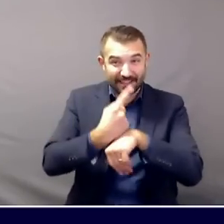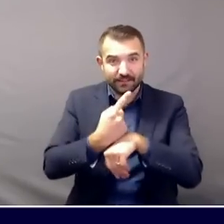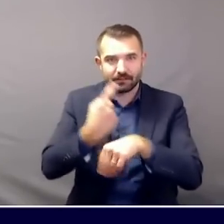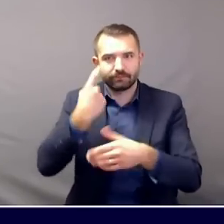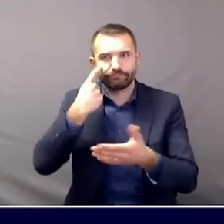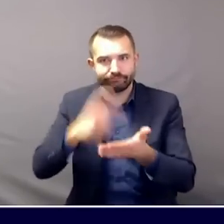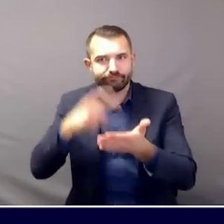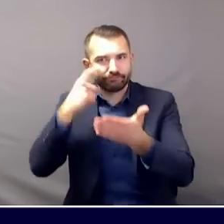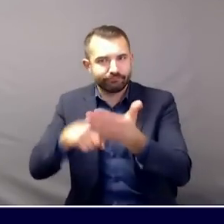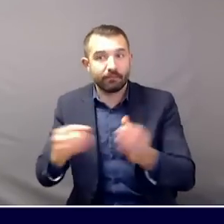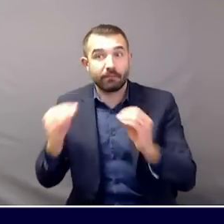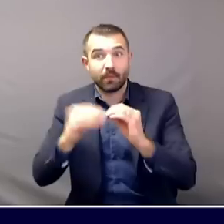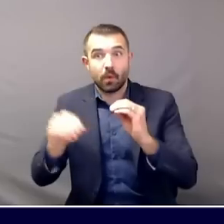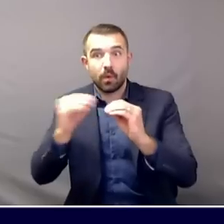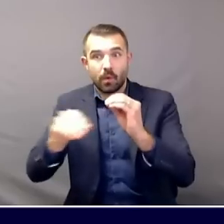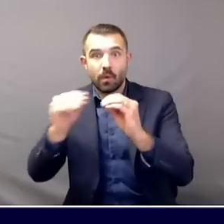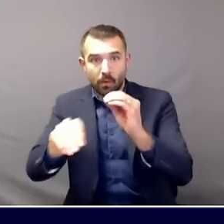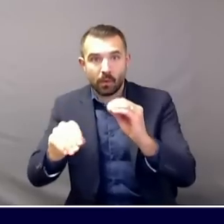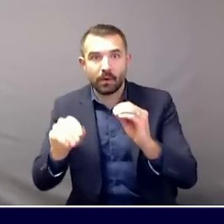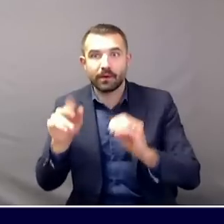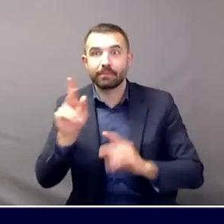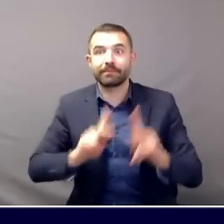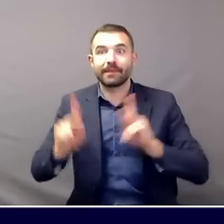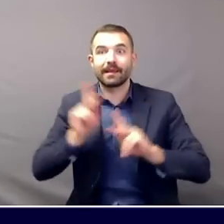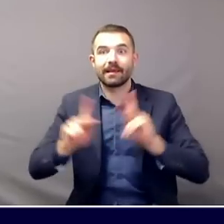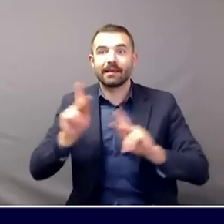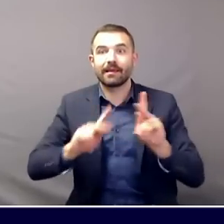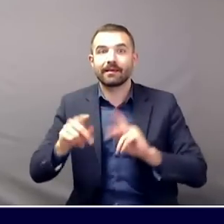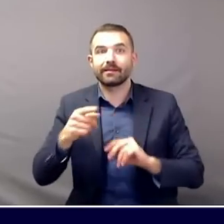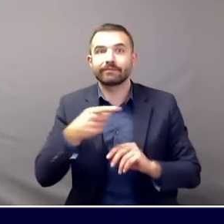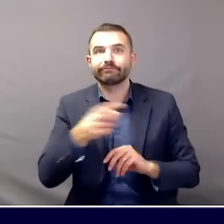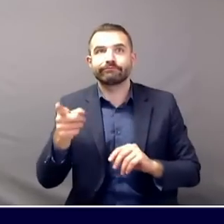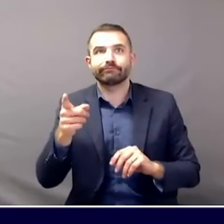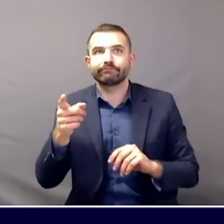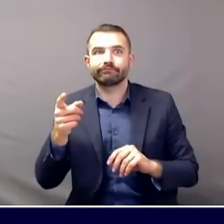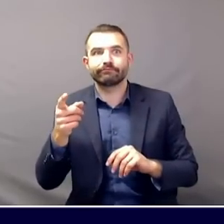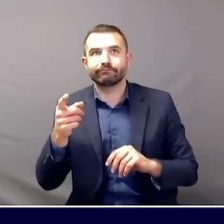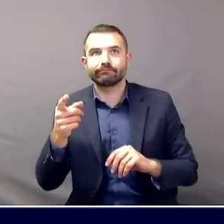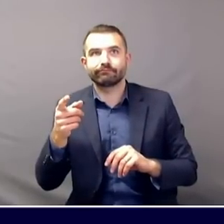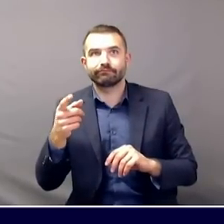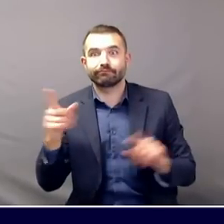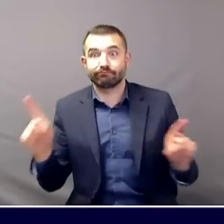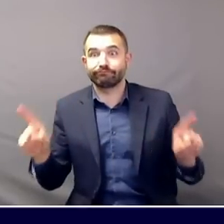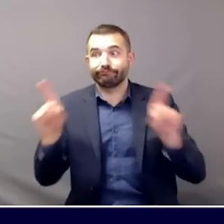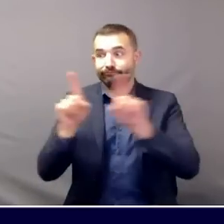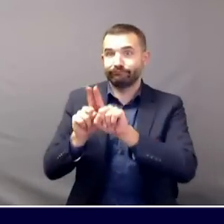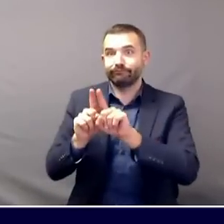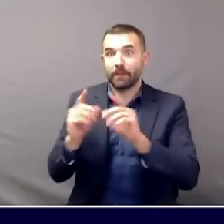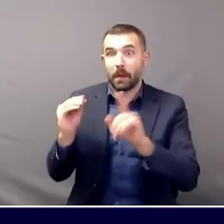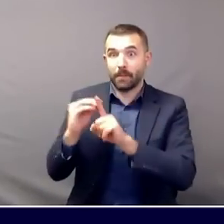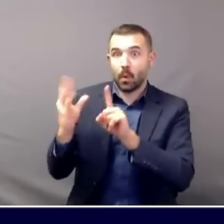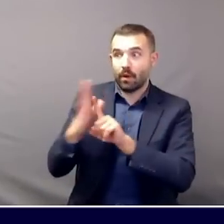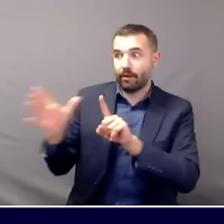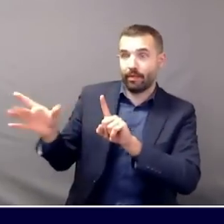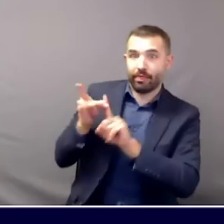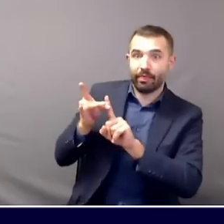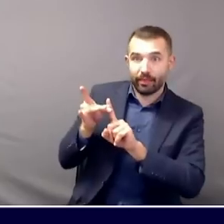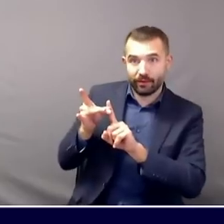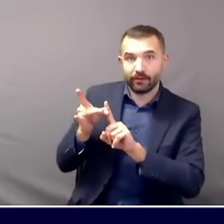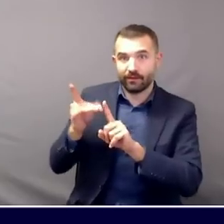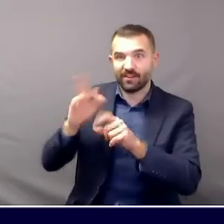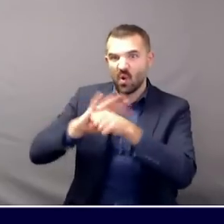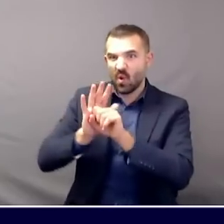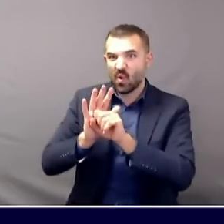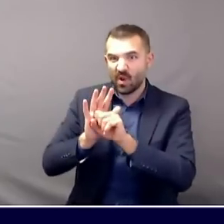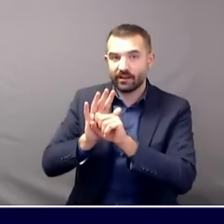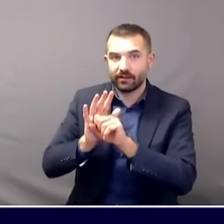individuals who have been exposed to somebody who have COVID-19 are starting to develop symptoms.